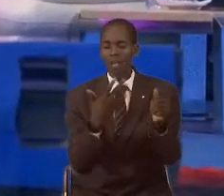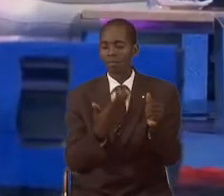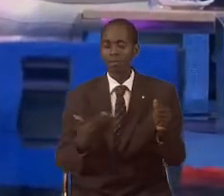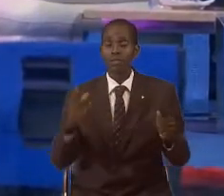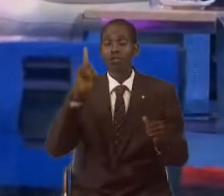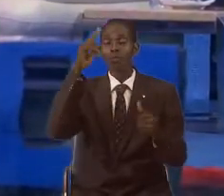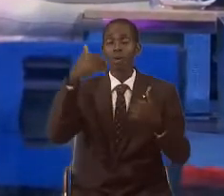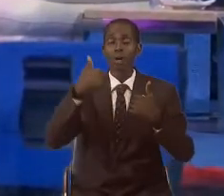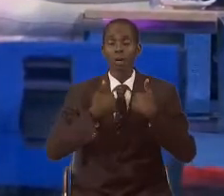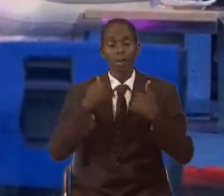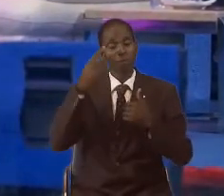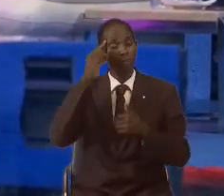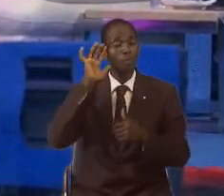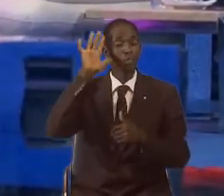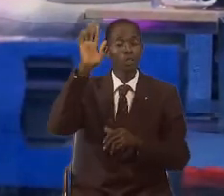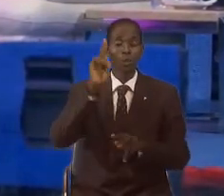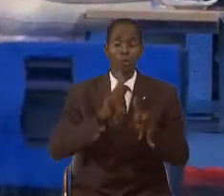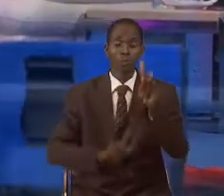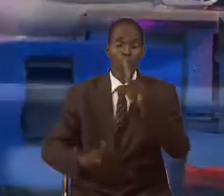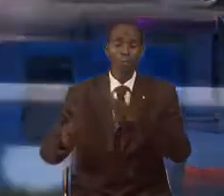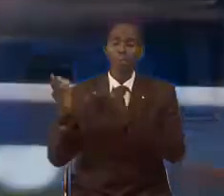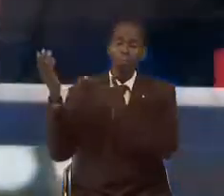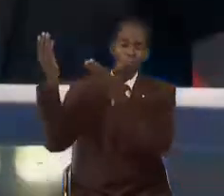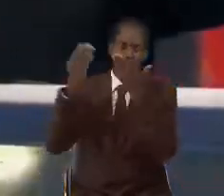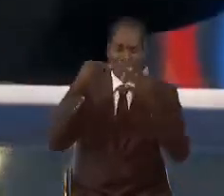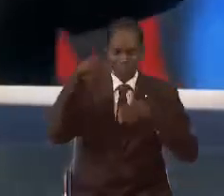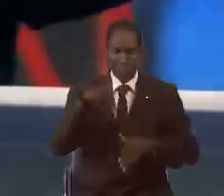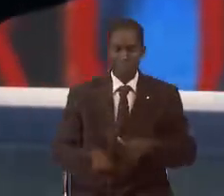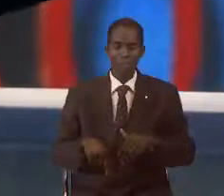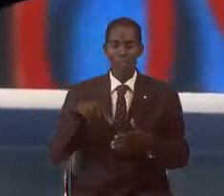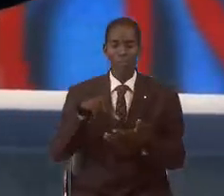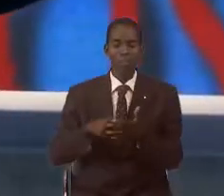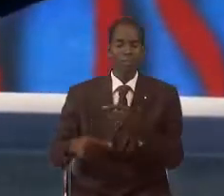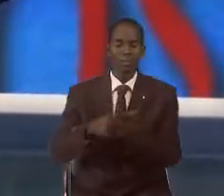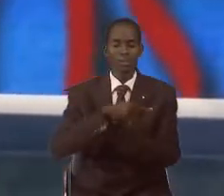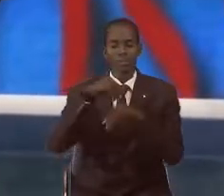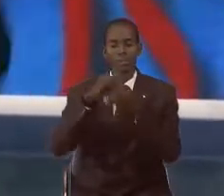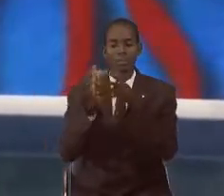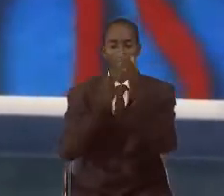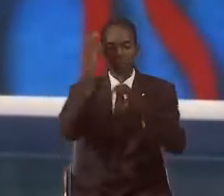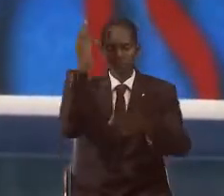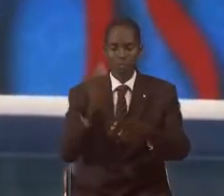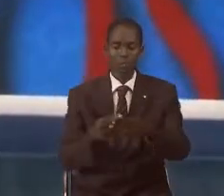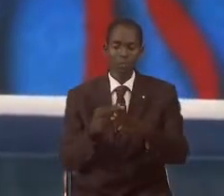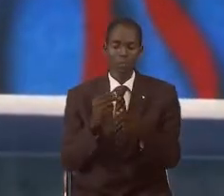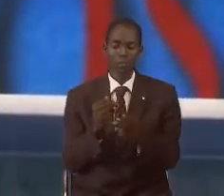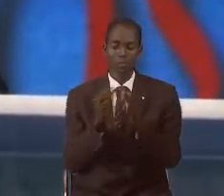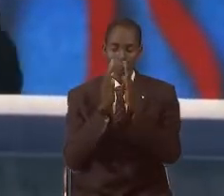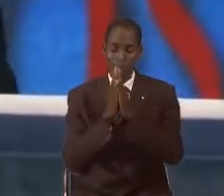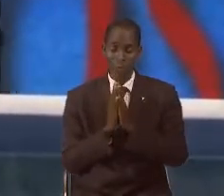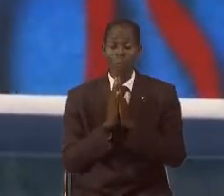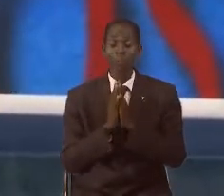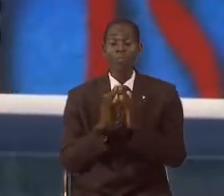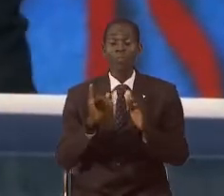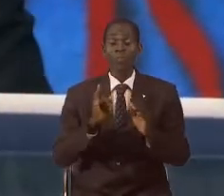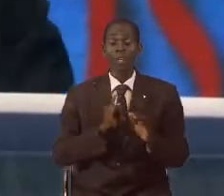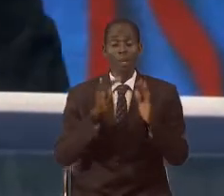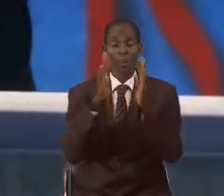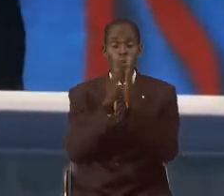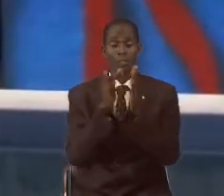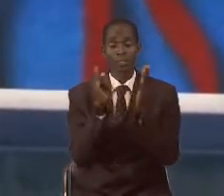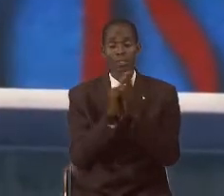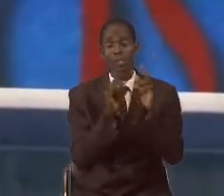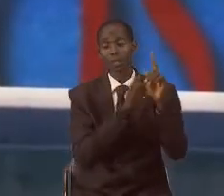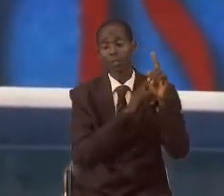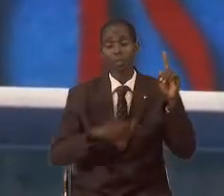Our redemption is here. Everything you have for your people, pour down today in